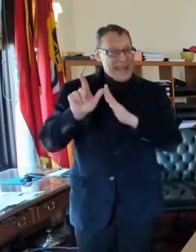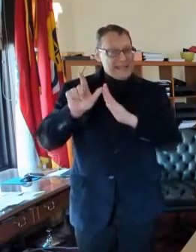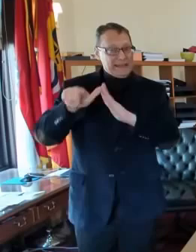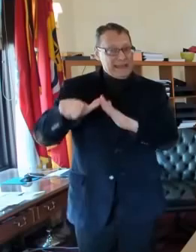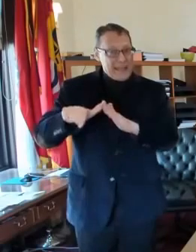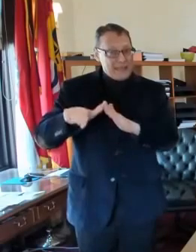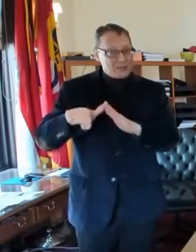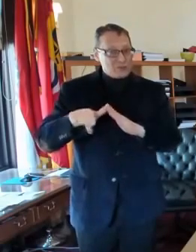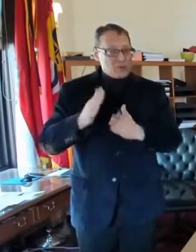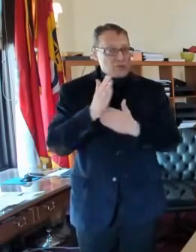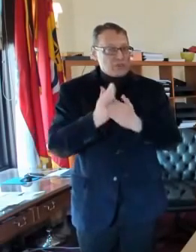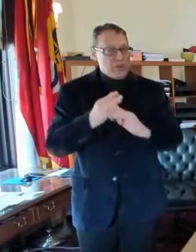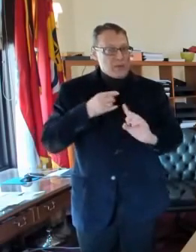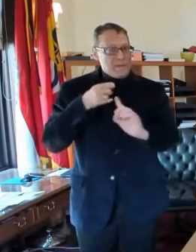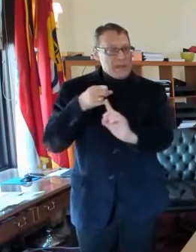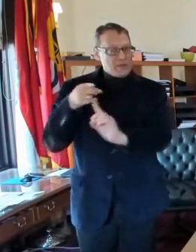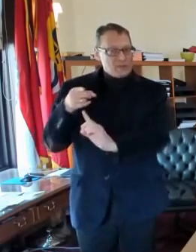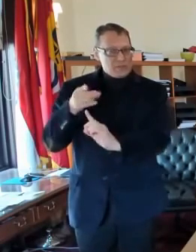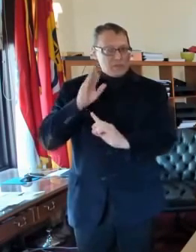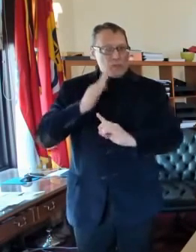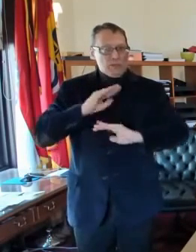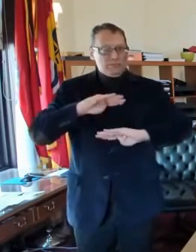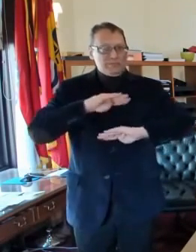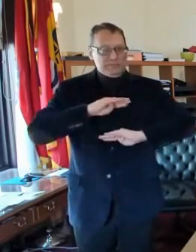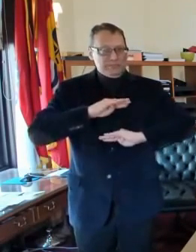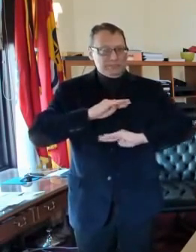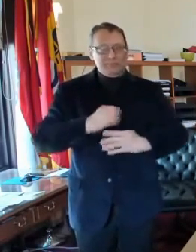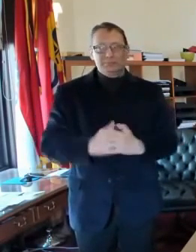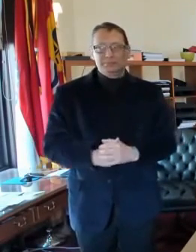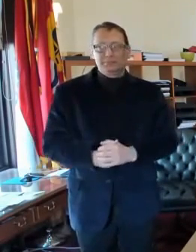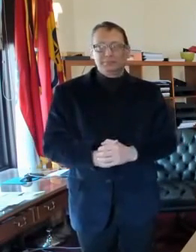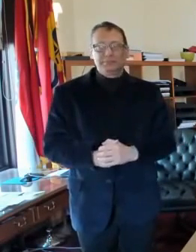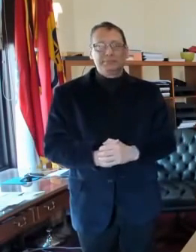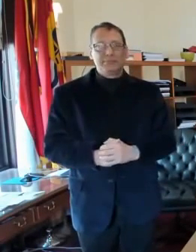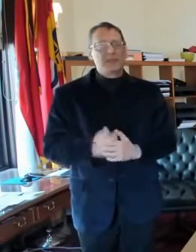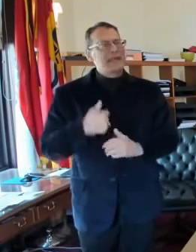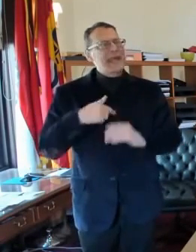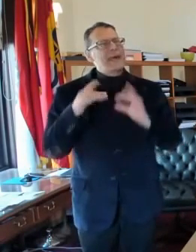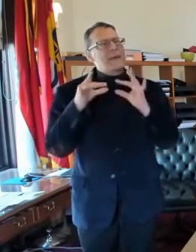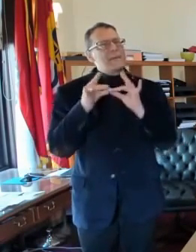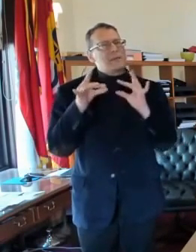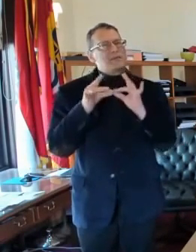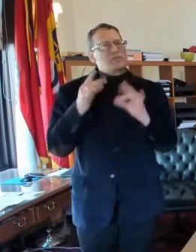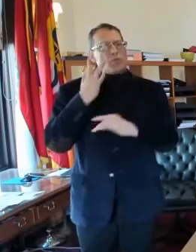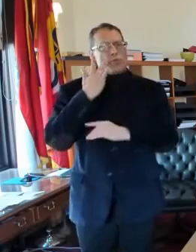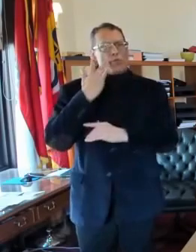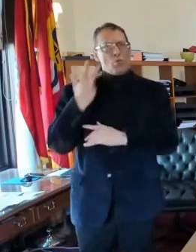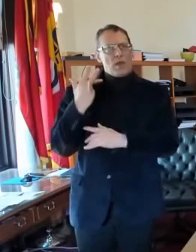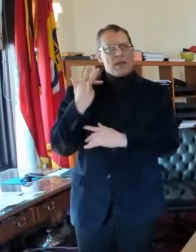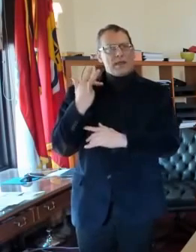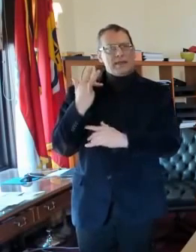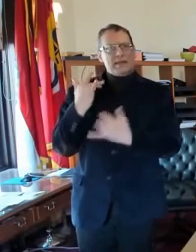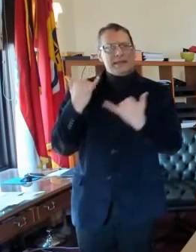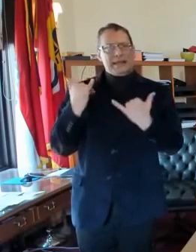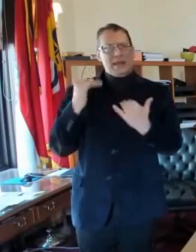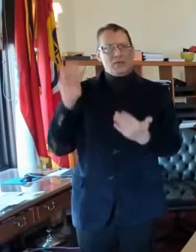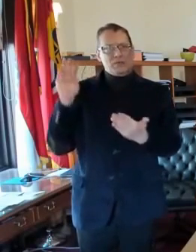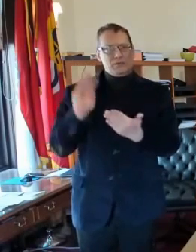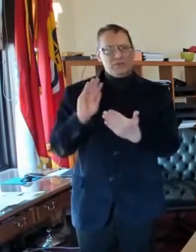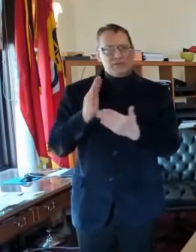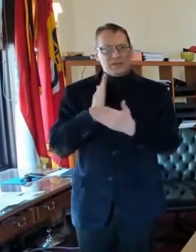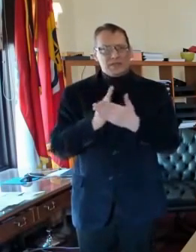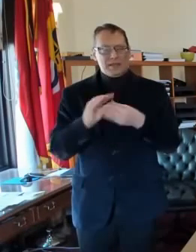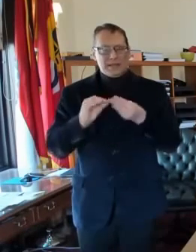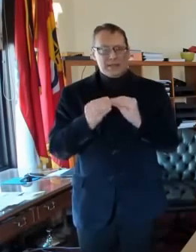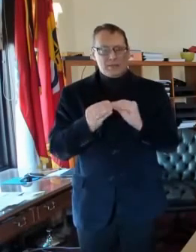meet some of those metrics that we're striving for. And I mention this because I think with this downturn in some of the